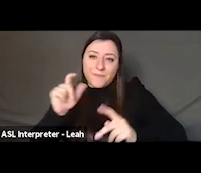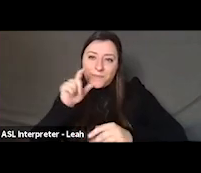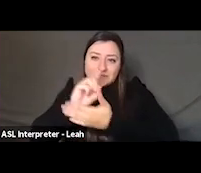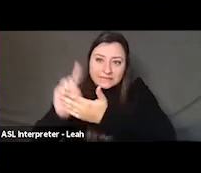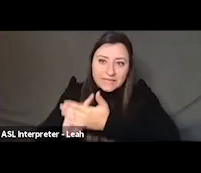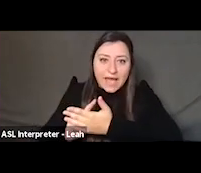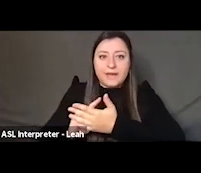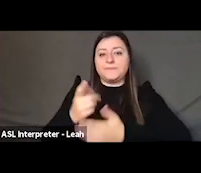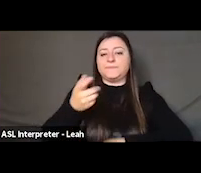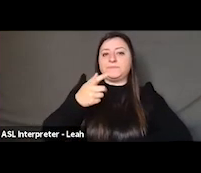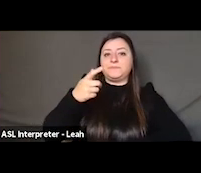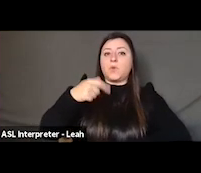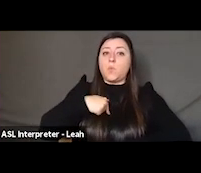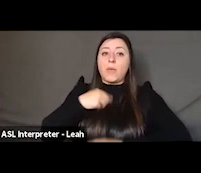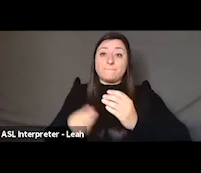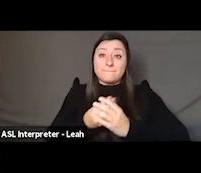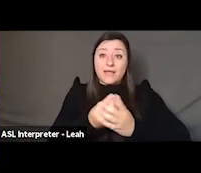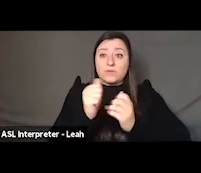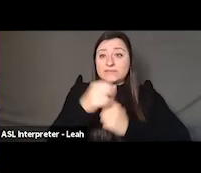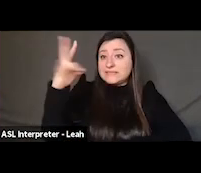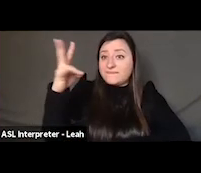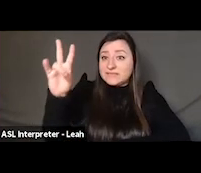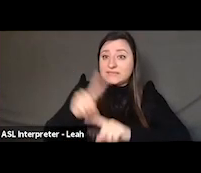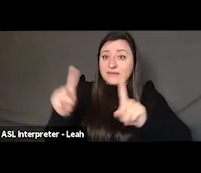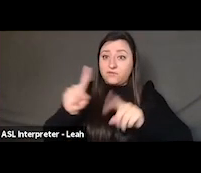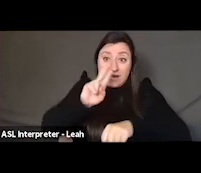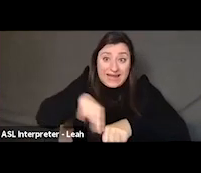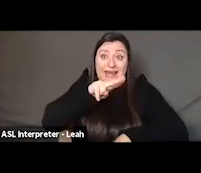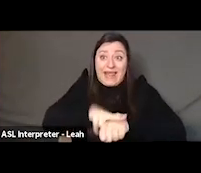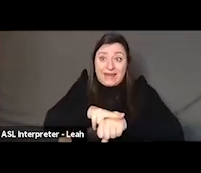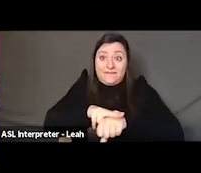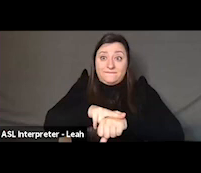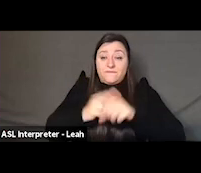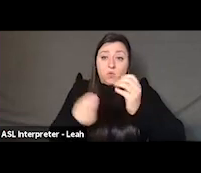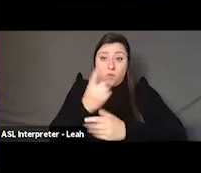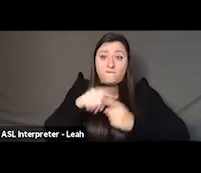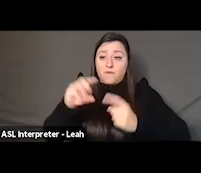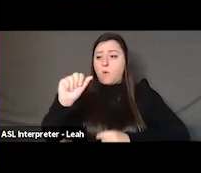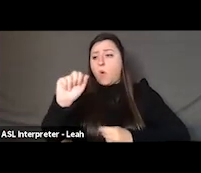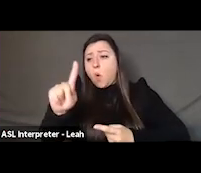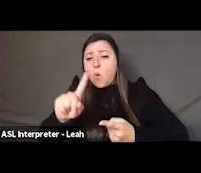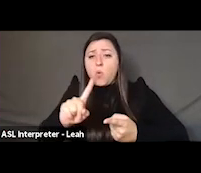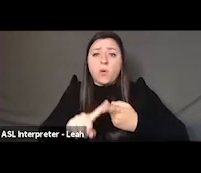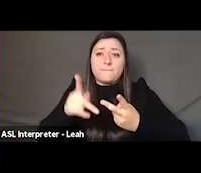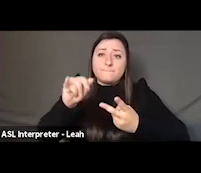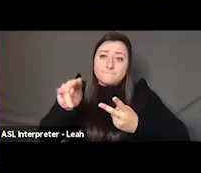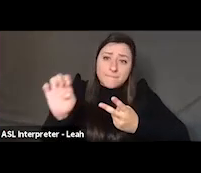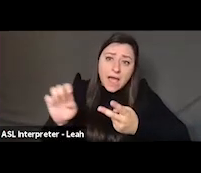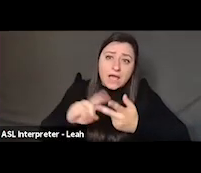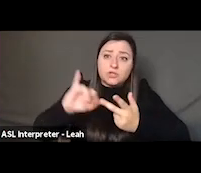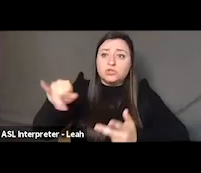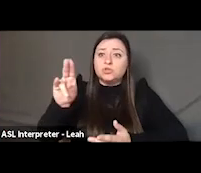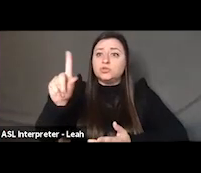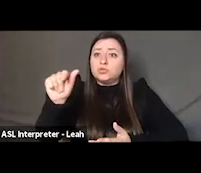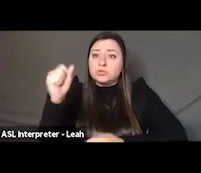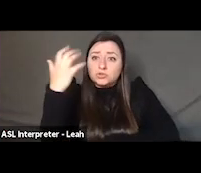it with 17 different native species, from oaks to pines to Judas trees, hawthorn, sage, bay leaf, floral.